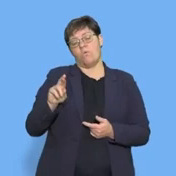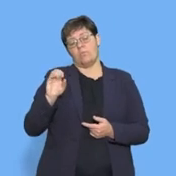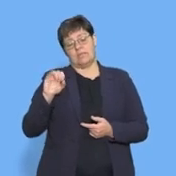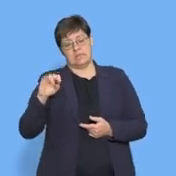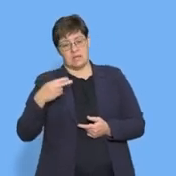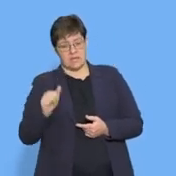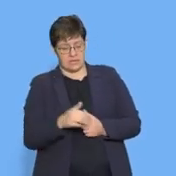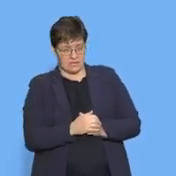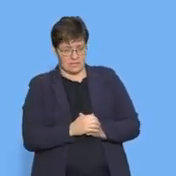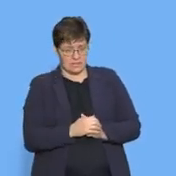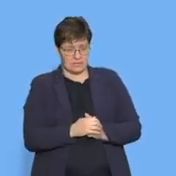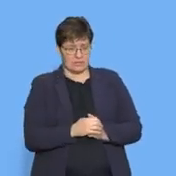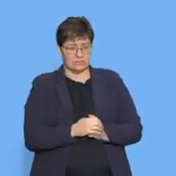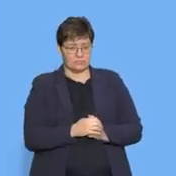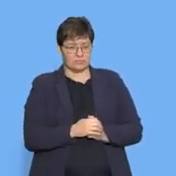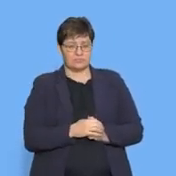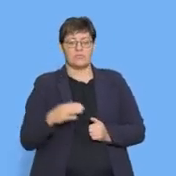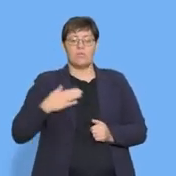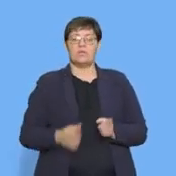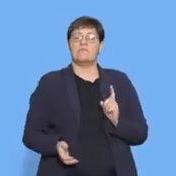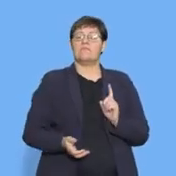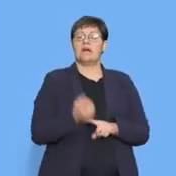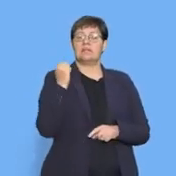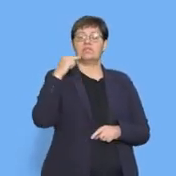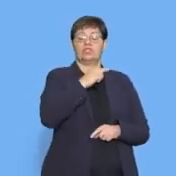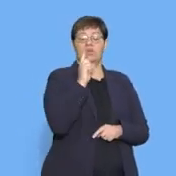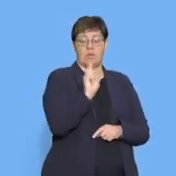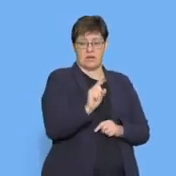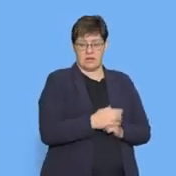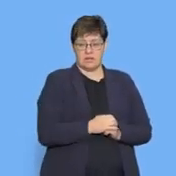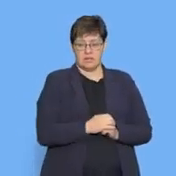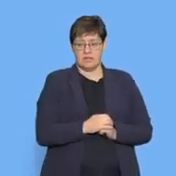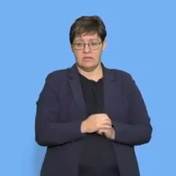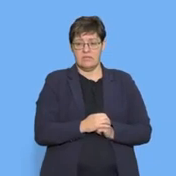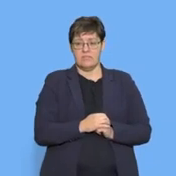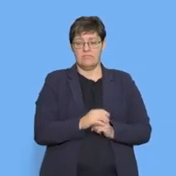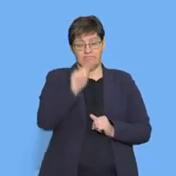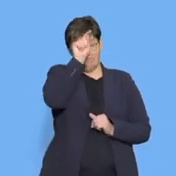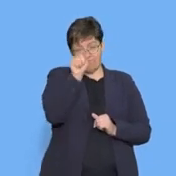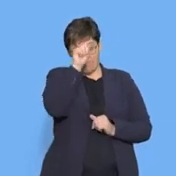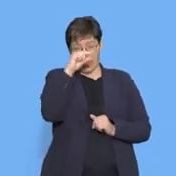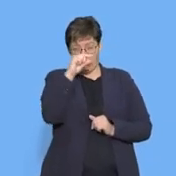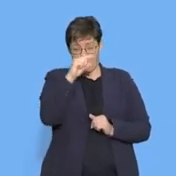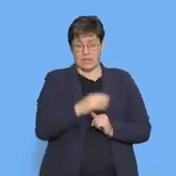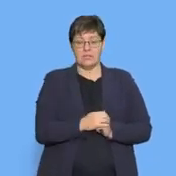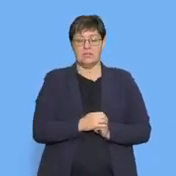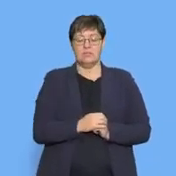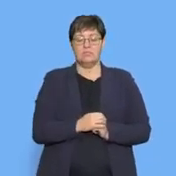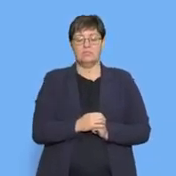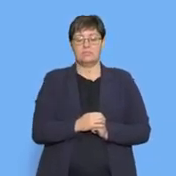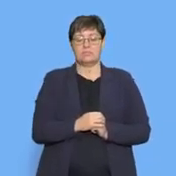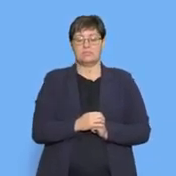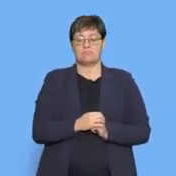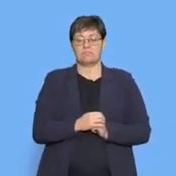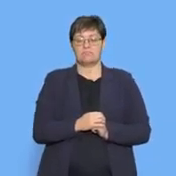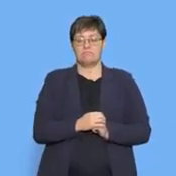this diagram quickly. Okay, so they want us to find G1, this angle here, this small piece here.